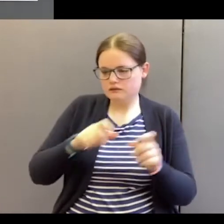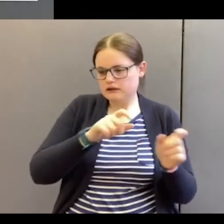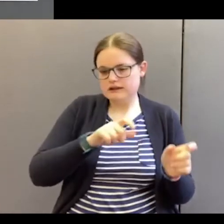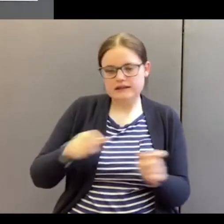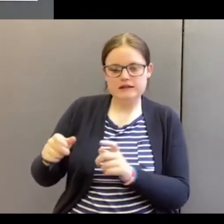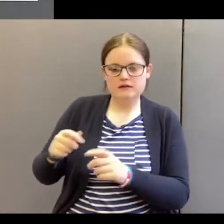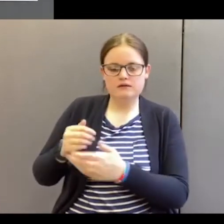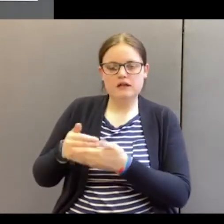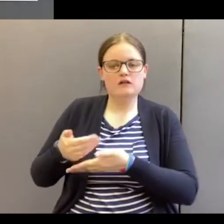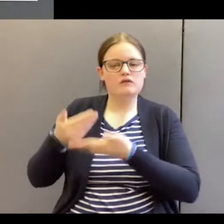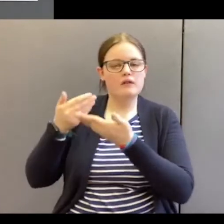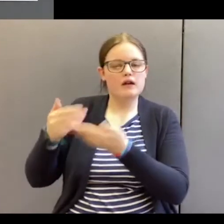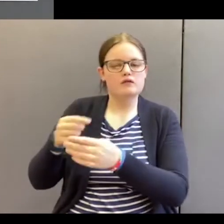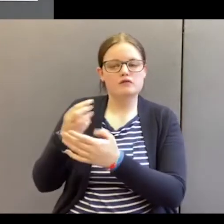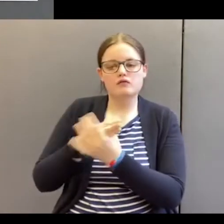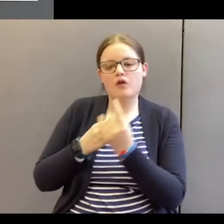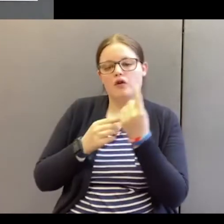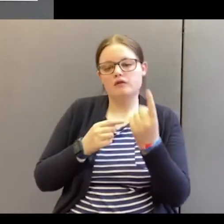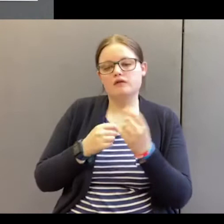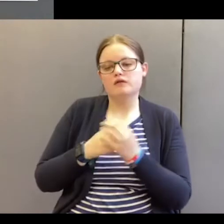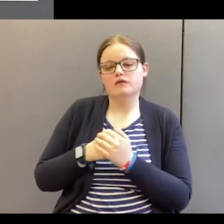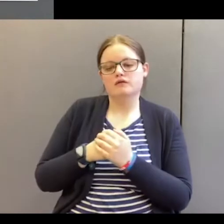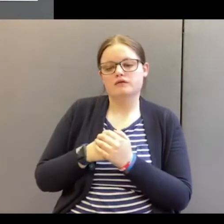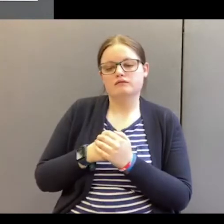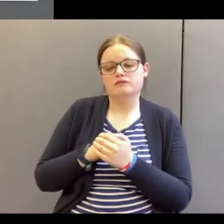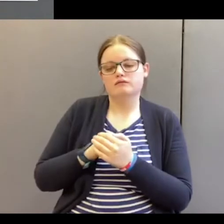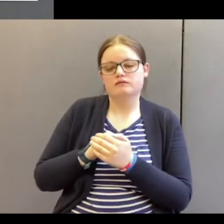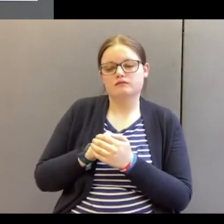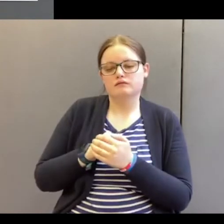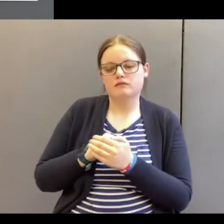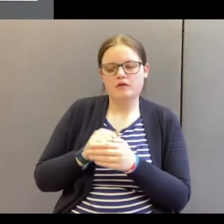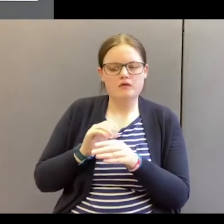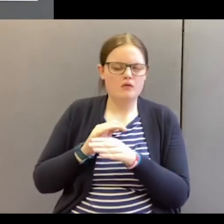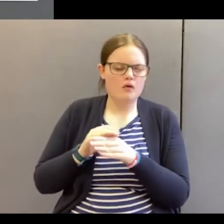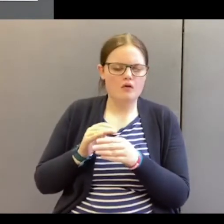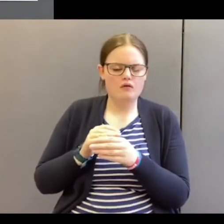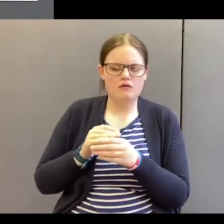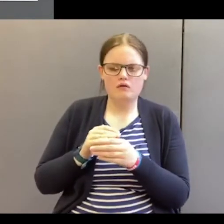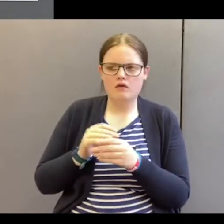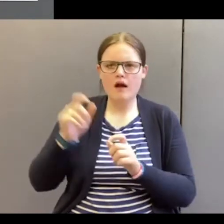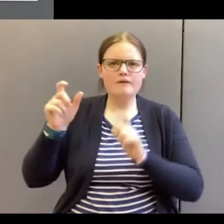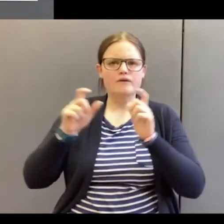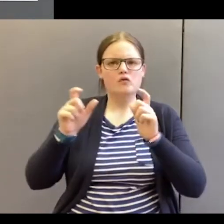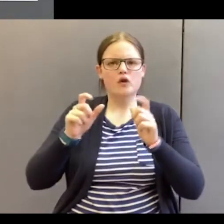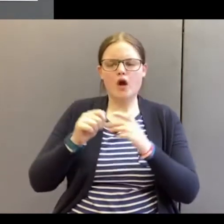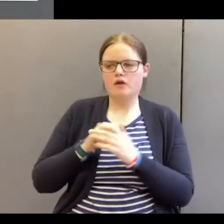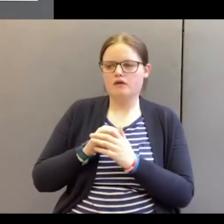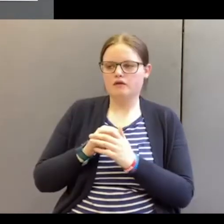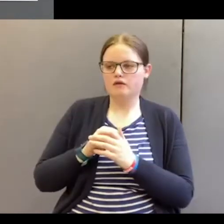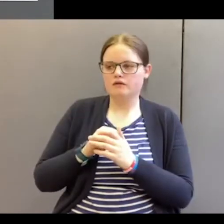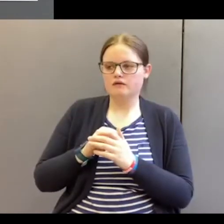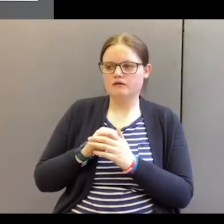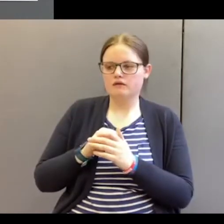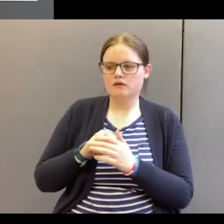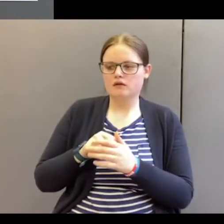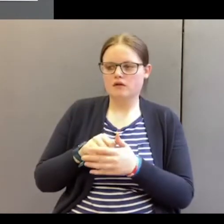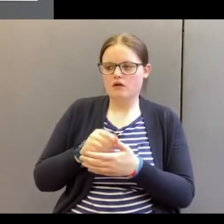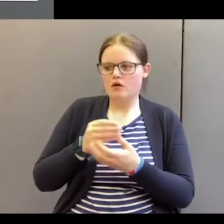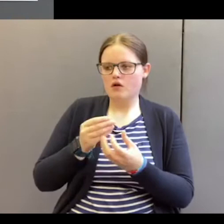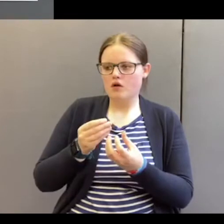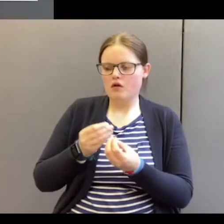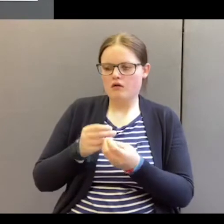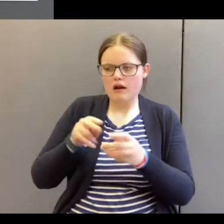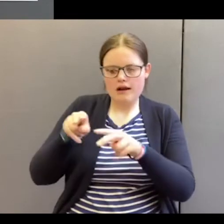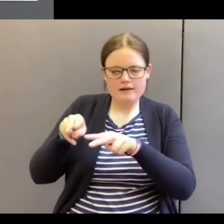sacrifice to God. Not a photo, but a whole video